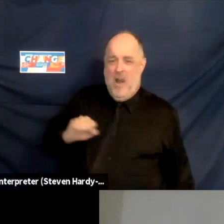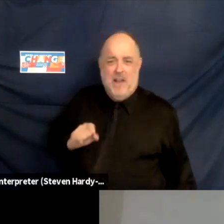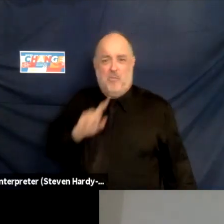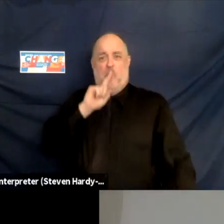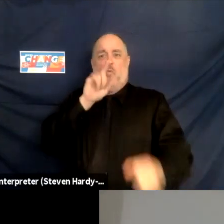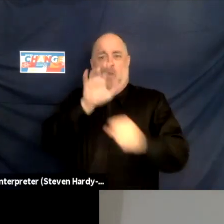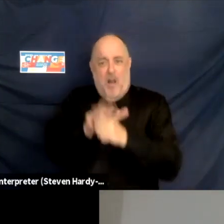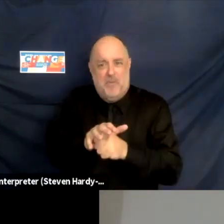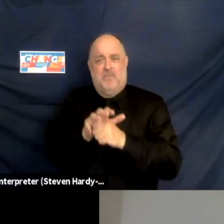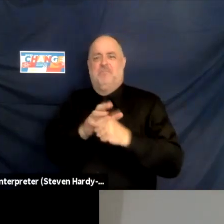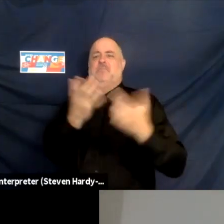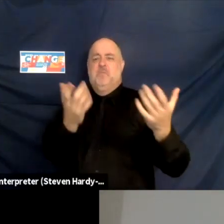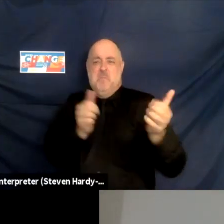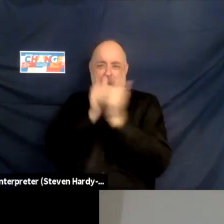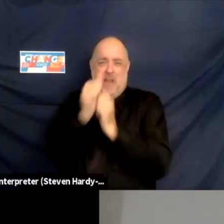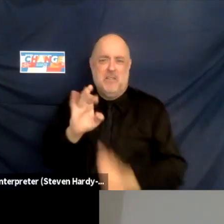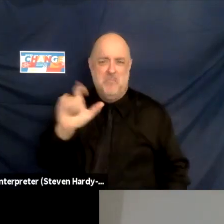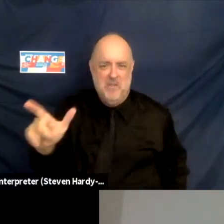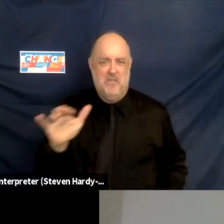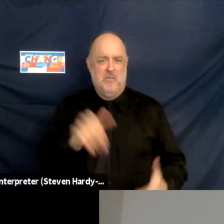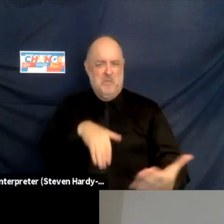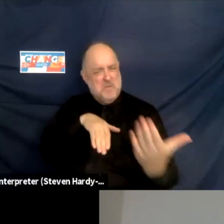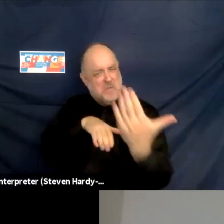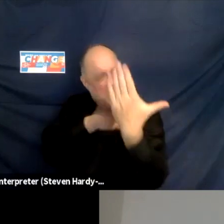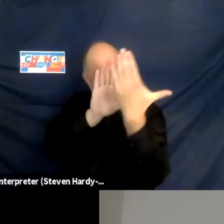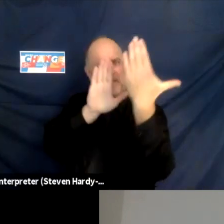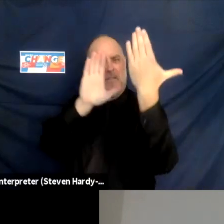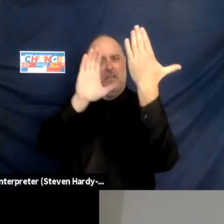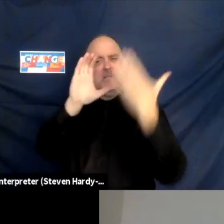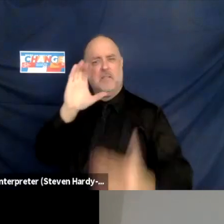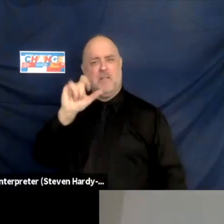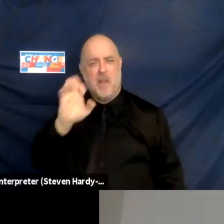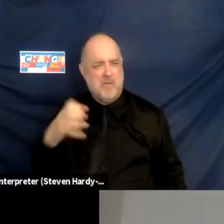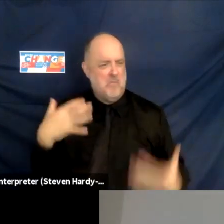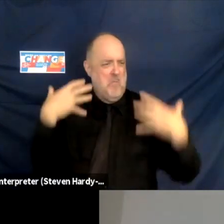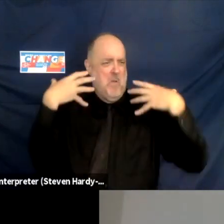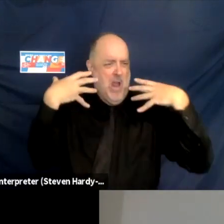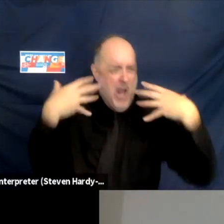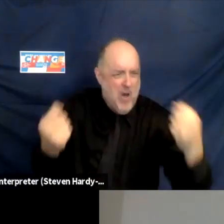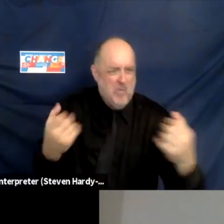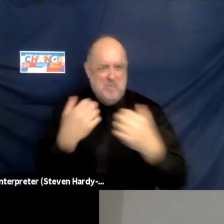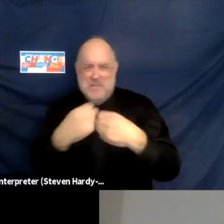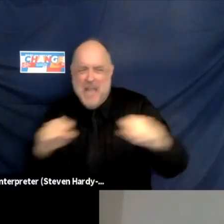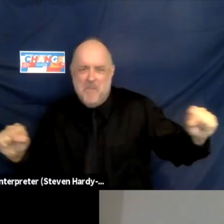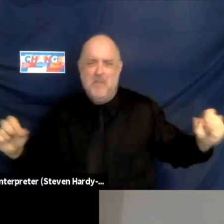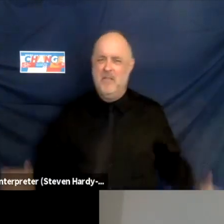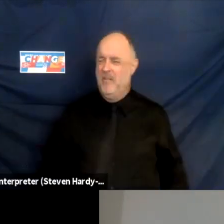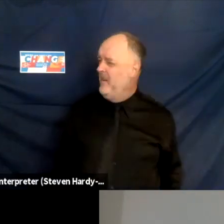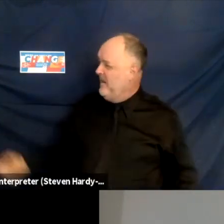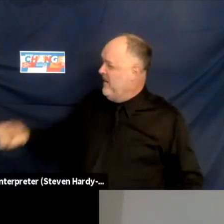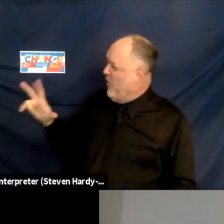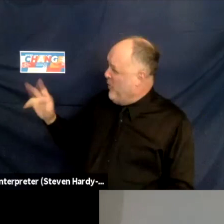innovation. During more than 30 years of public service, Senator Carper has worked tirelessly to develop practical solutions to real problems.